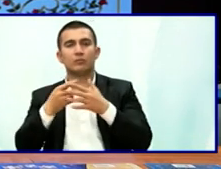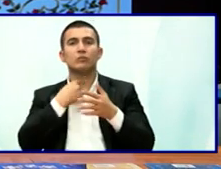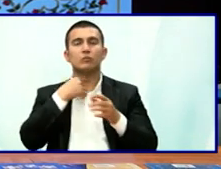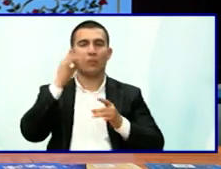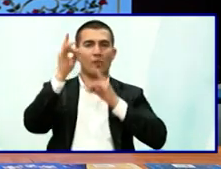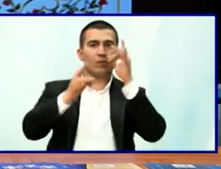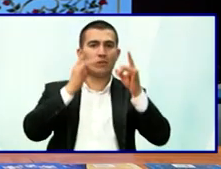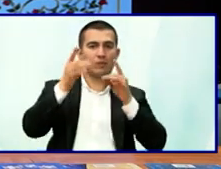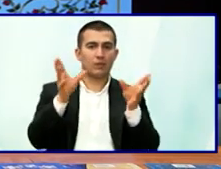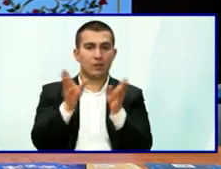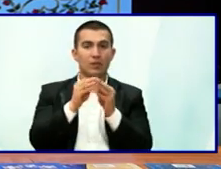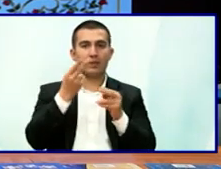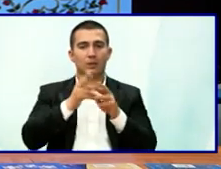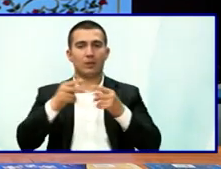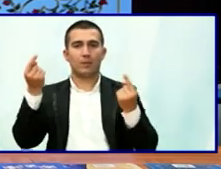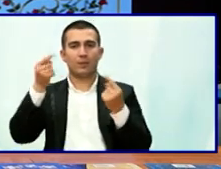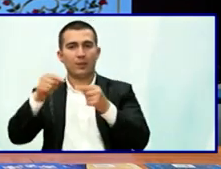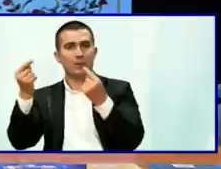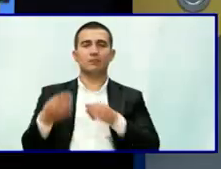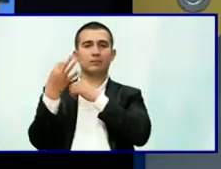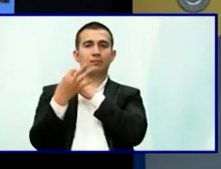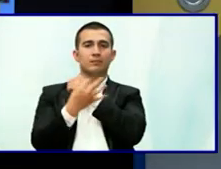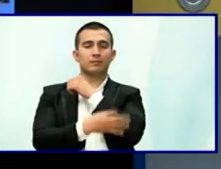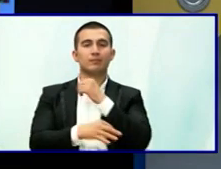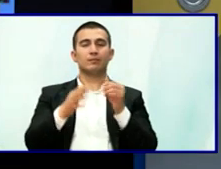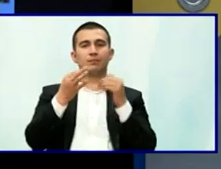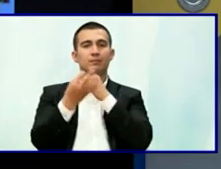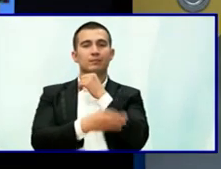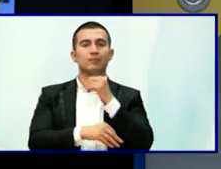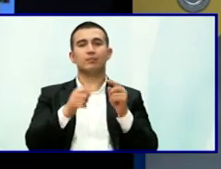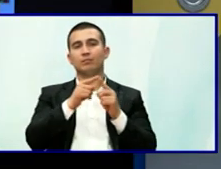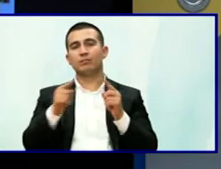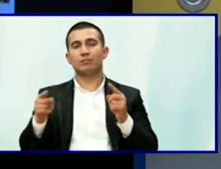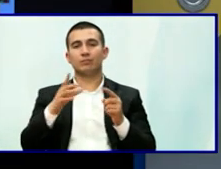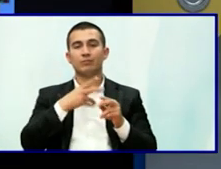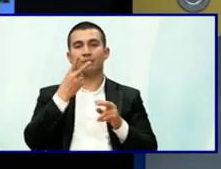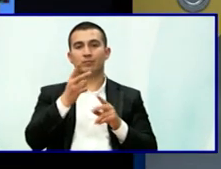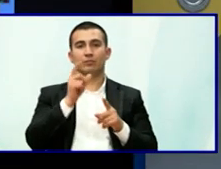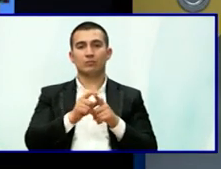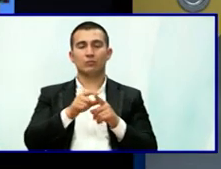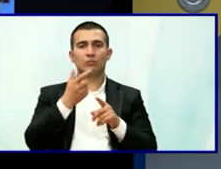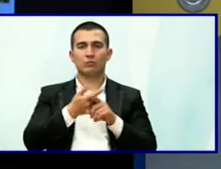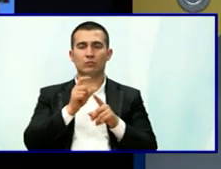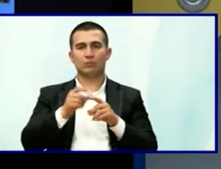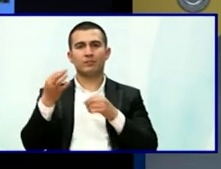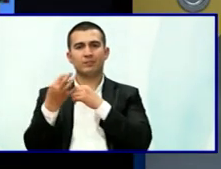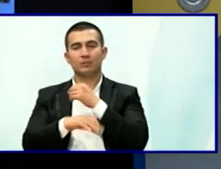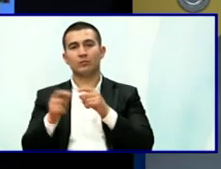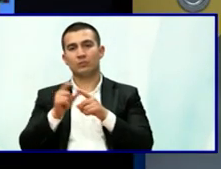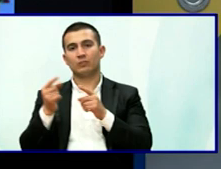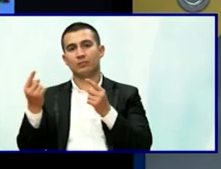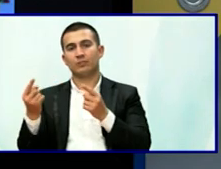bular qofiya hisoblanadi. Oxirgi baytidagi so'zlar ikkita so'z bir-biri bilan qofiyalangan,